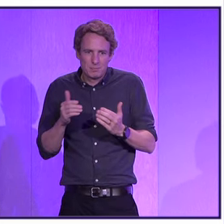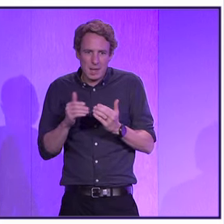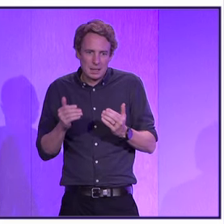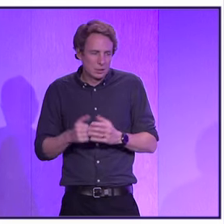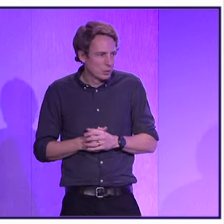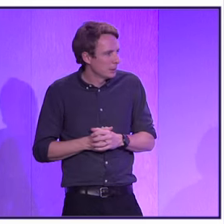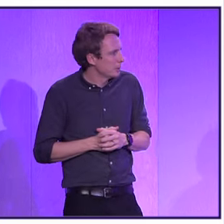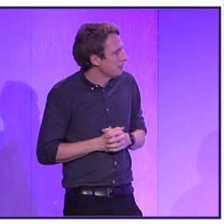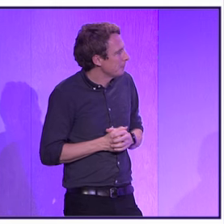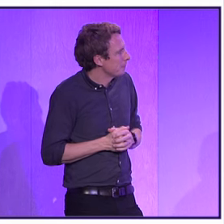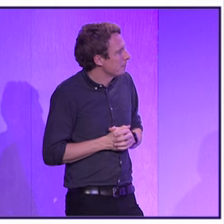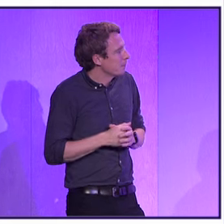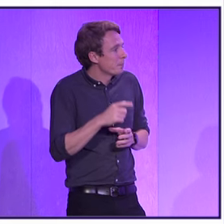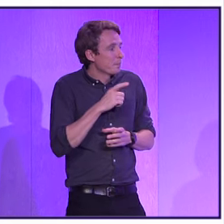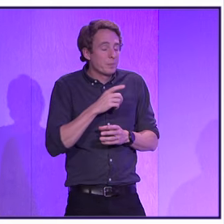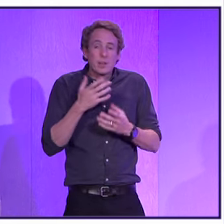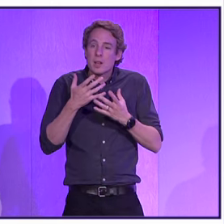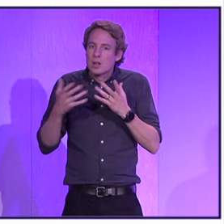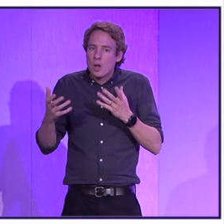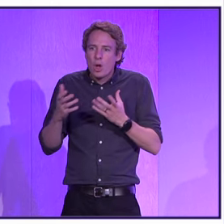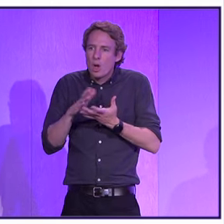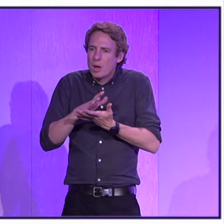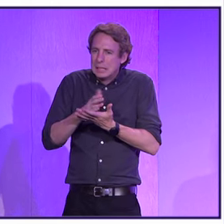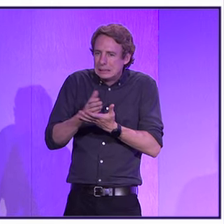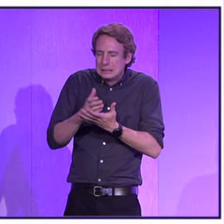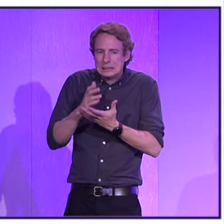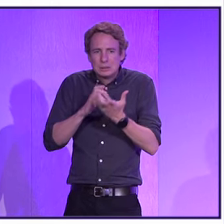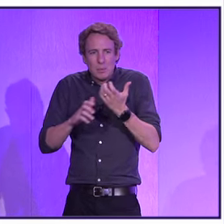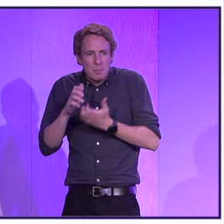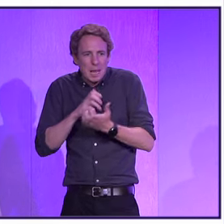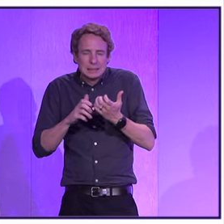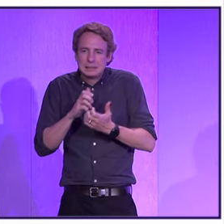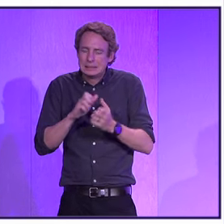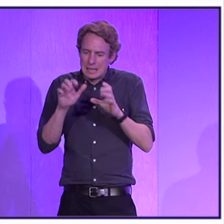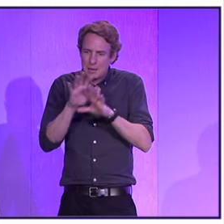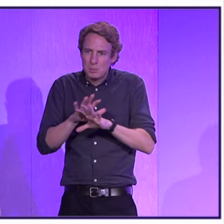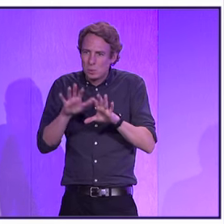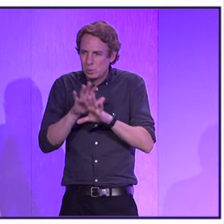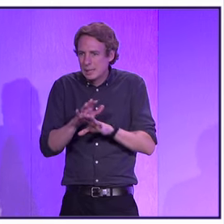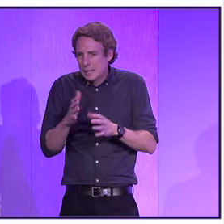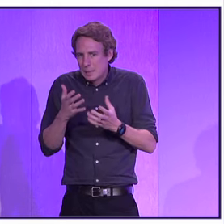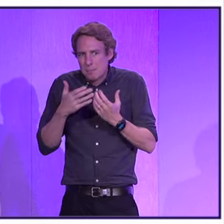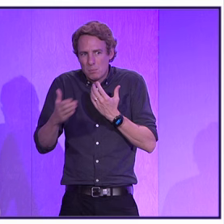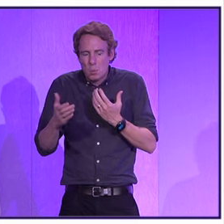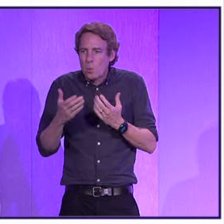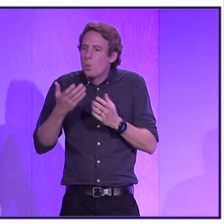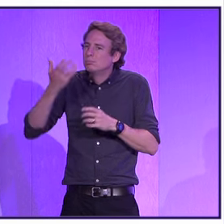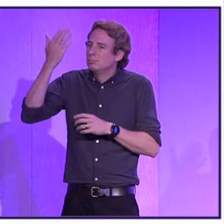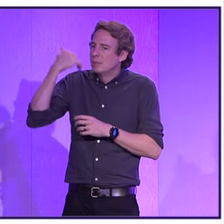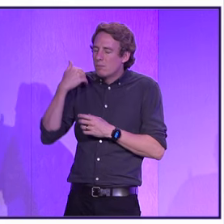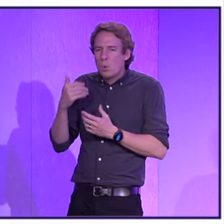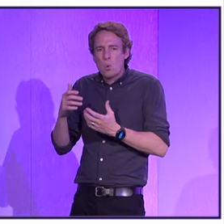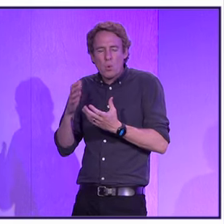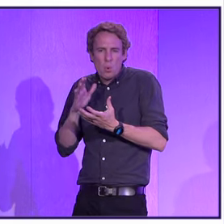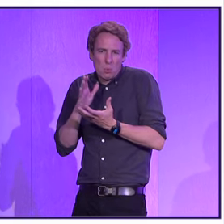Because we're dealing with a lot more uncertainty, a lot more complexity, a lot more ambiguity than ever before,